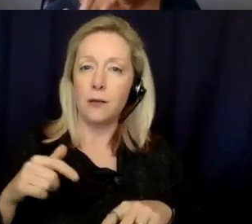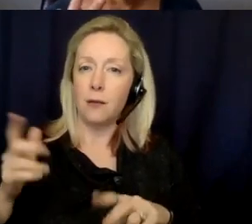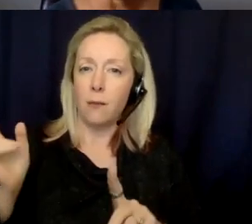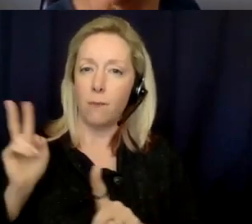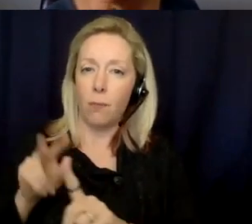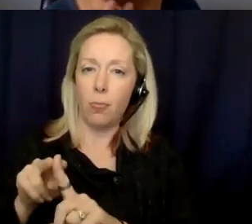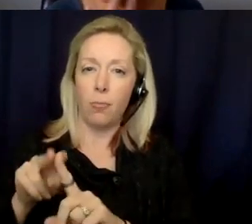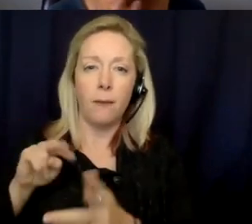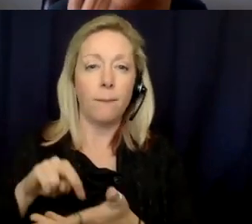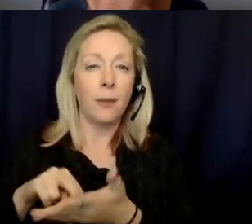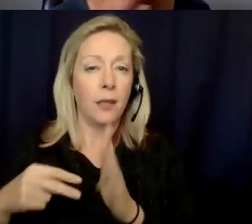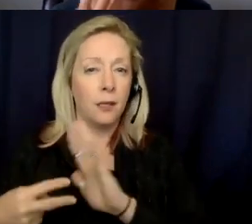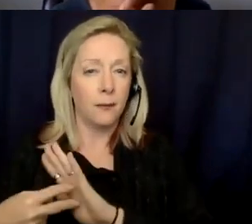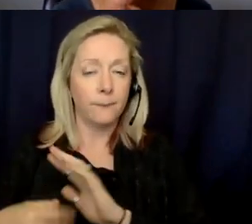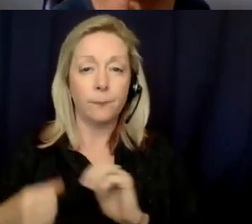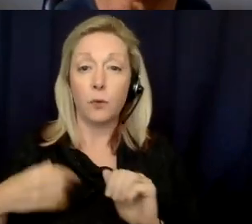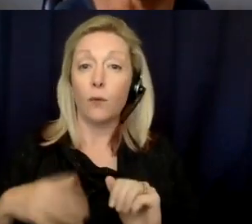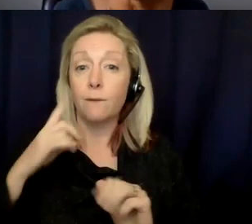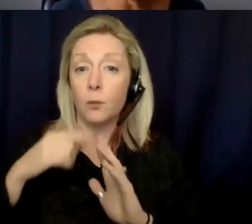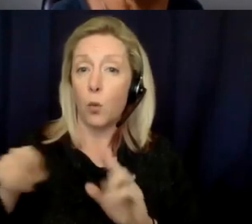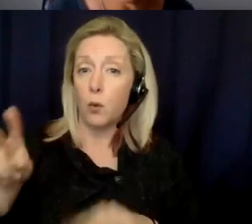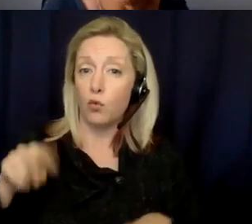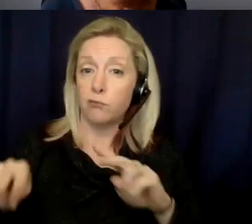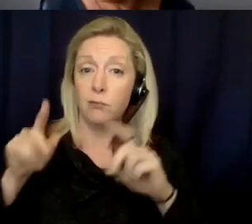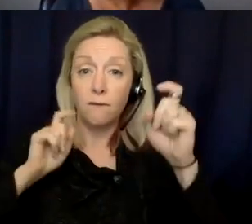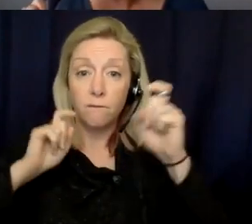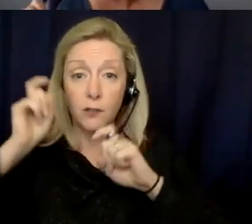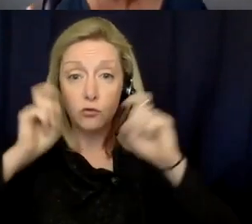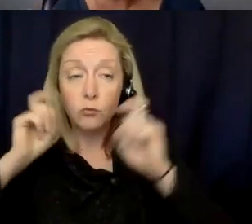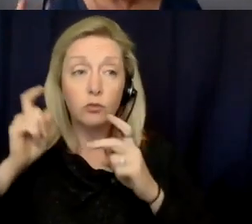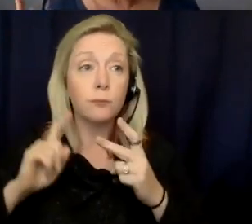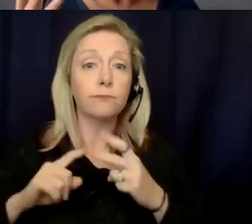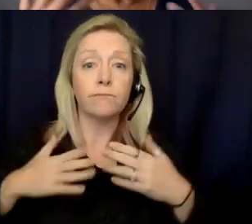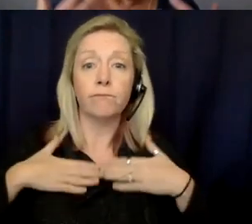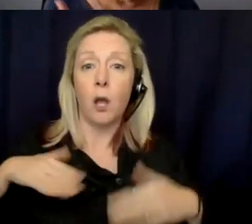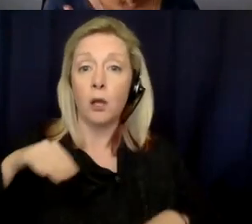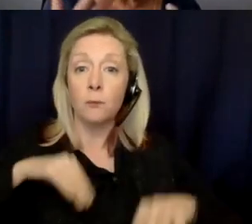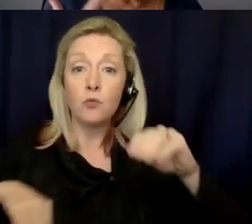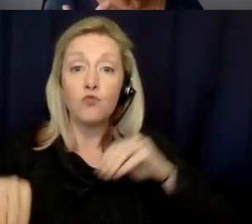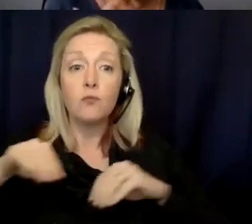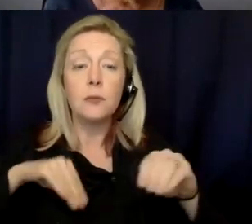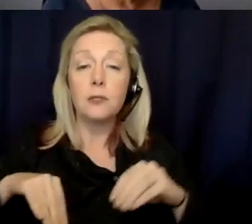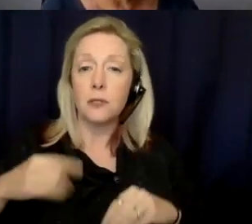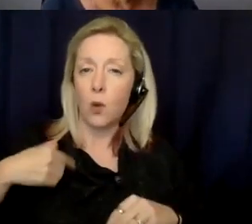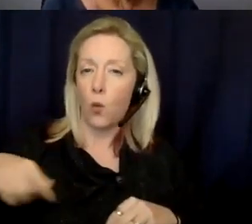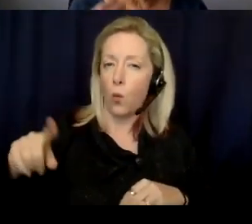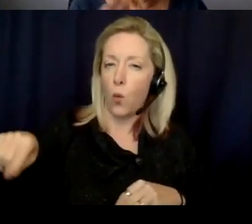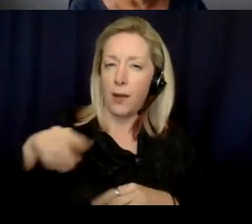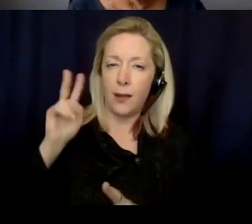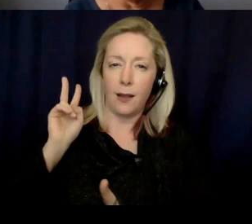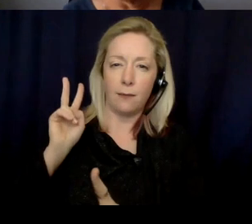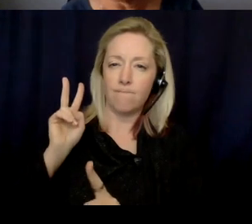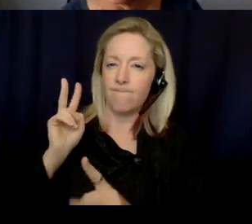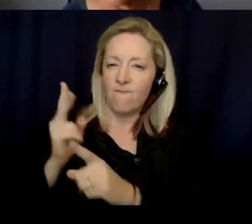look at those facial expressions, or maybe those movements, and we're going to make the assumption